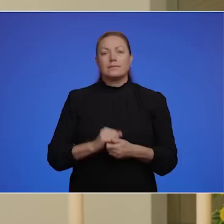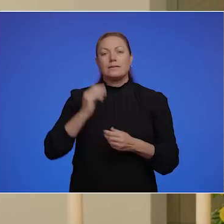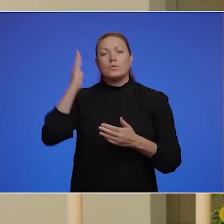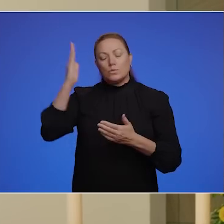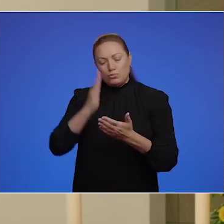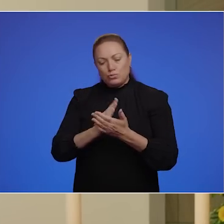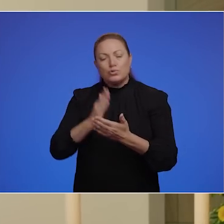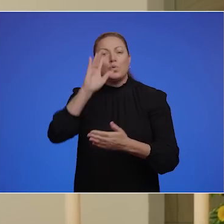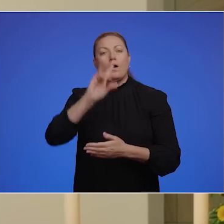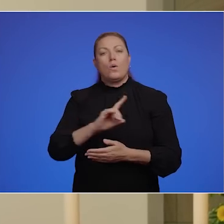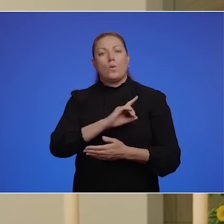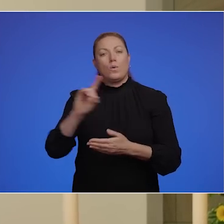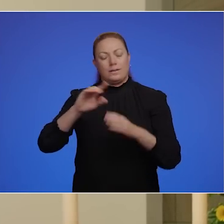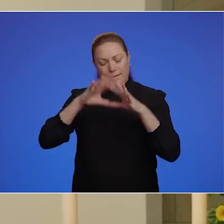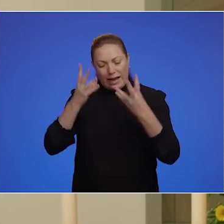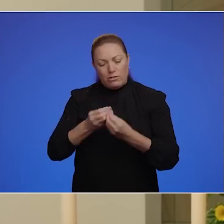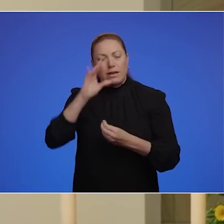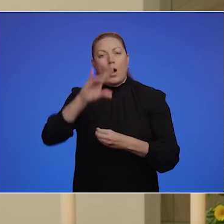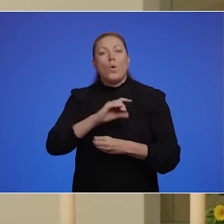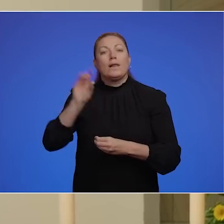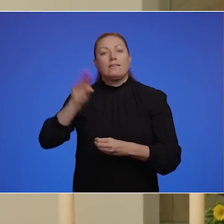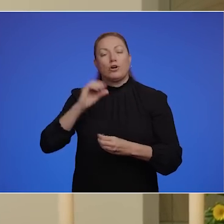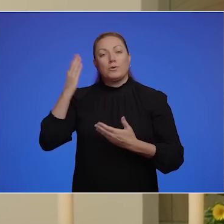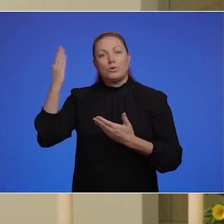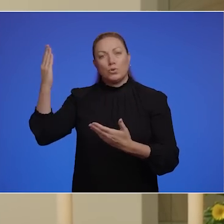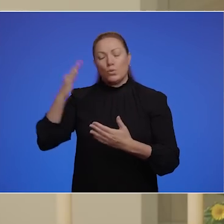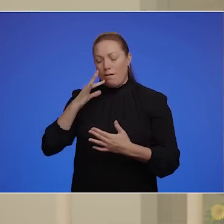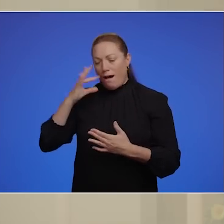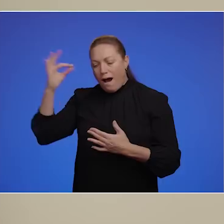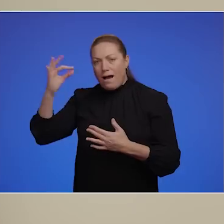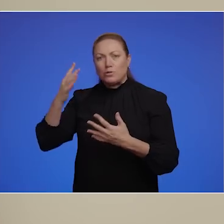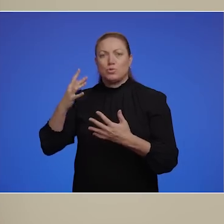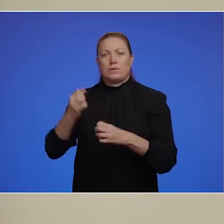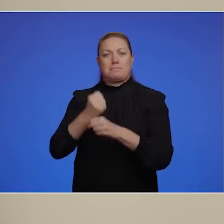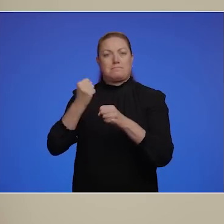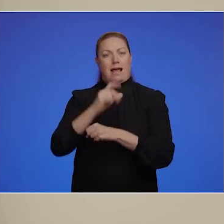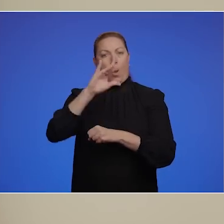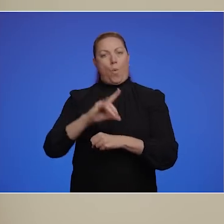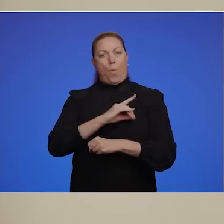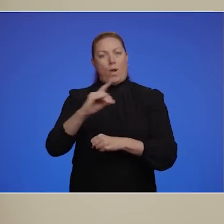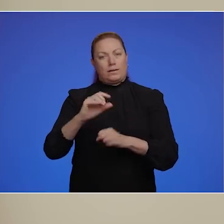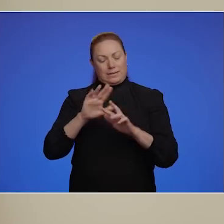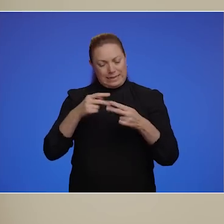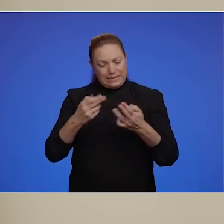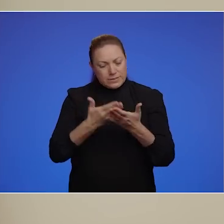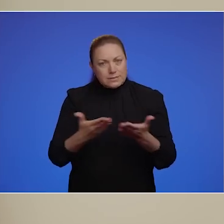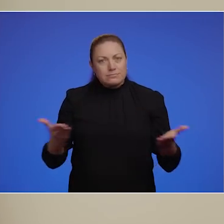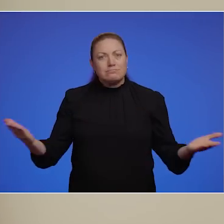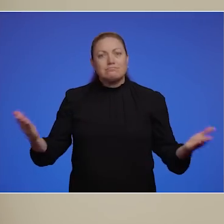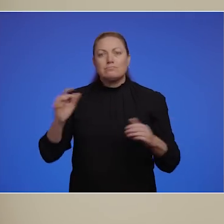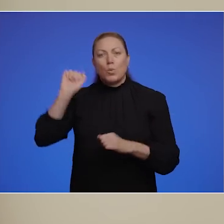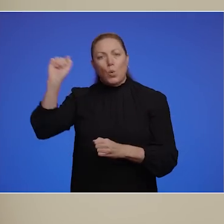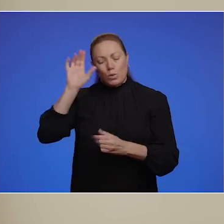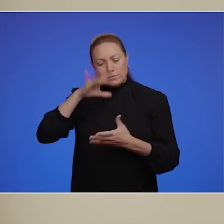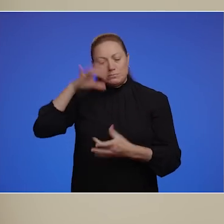You are indeed holy, O Lord, the fount of all holiness. Make holy, therefore, these gifts, we pray, by sending down your